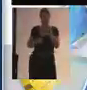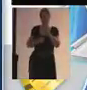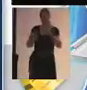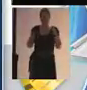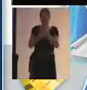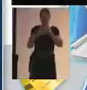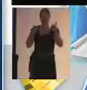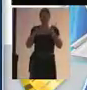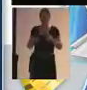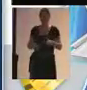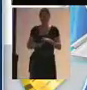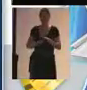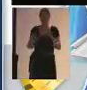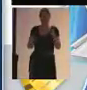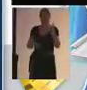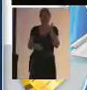And that is all.